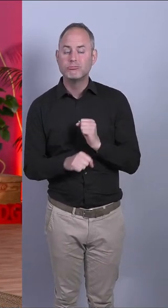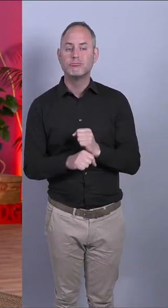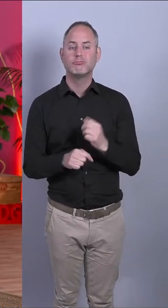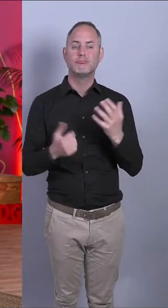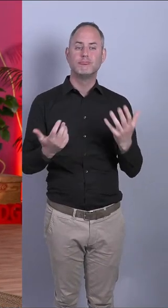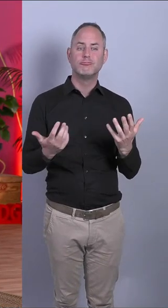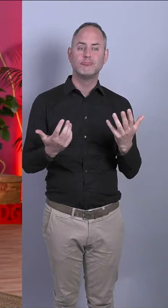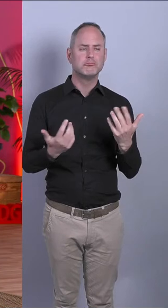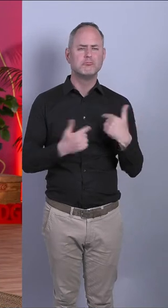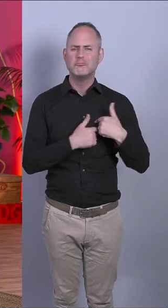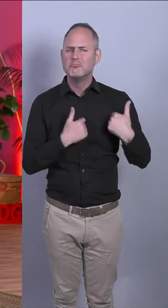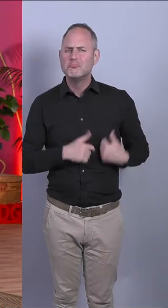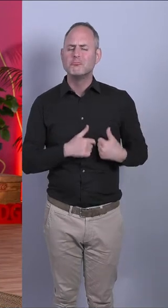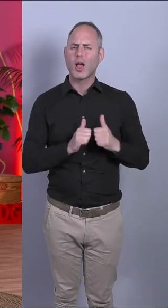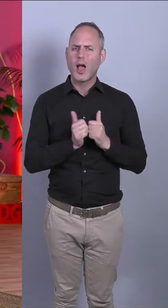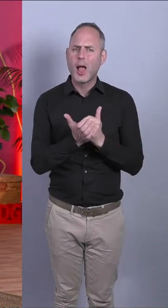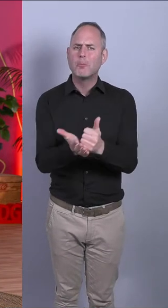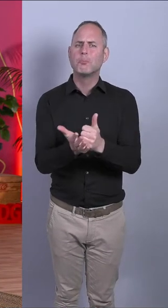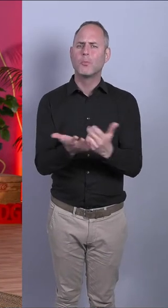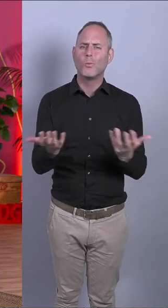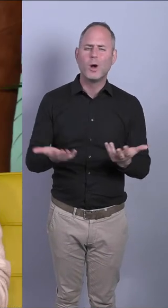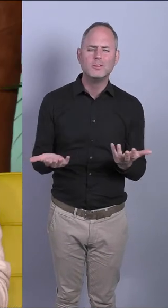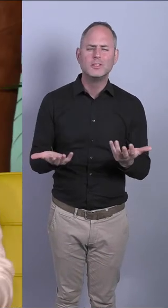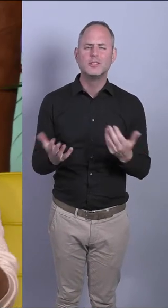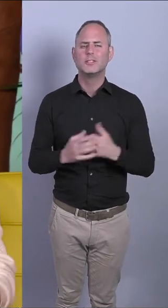you give an example where volunteers help you?